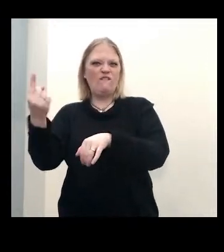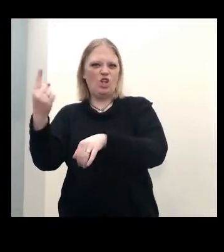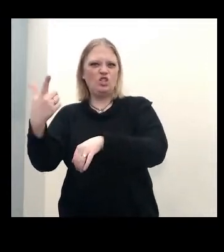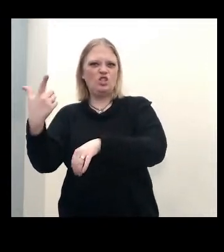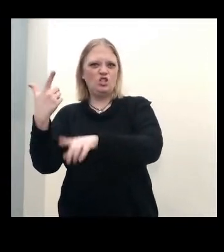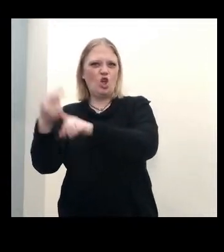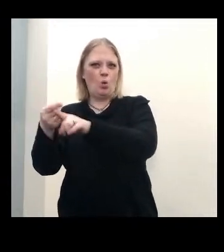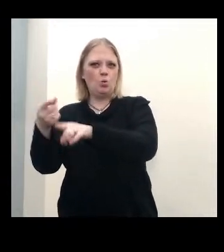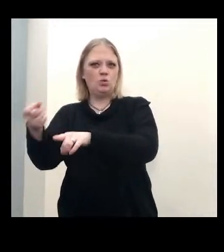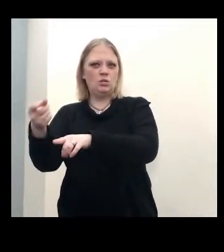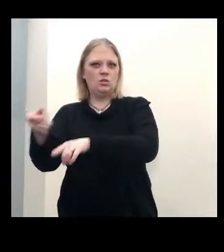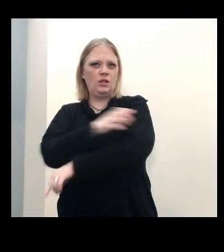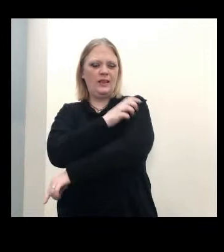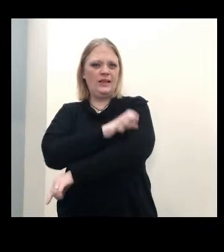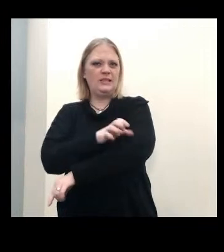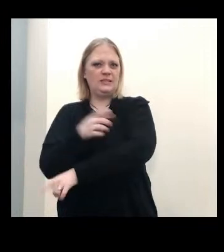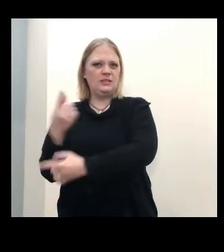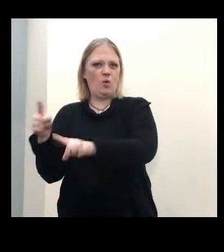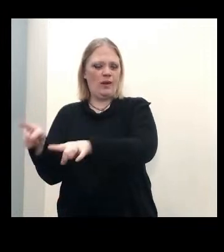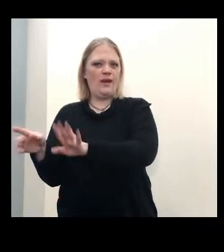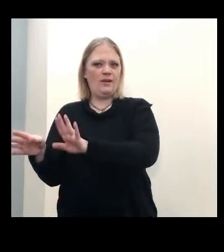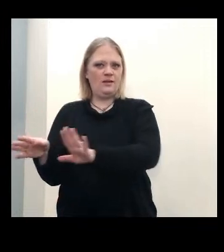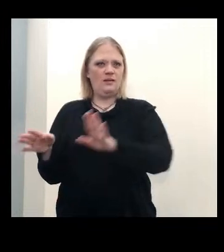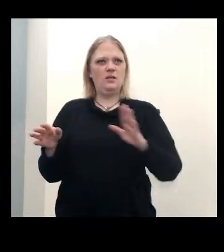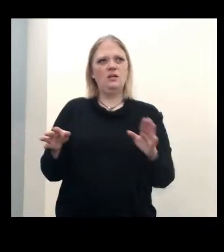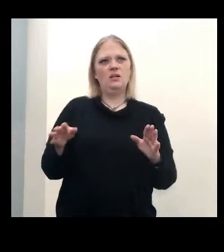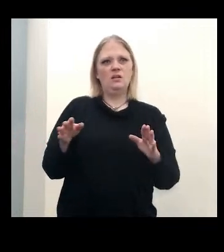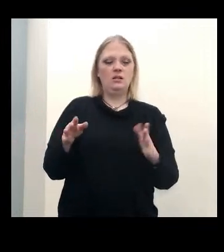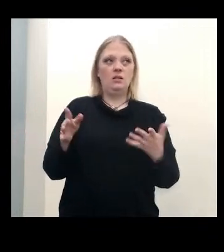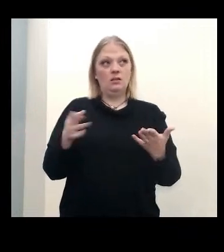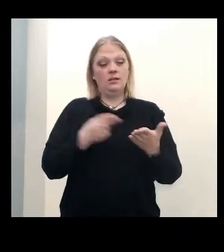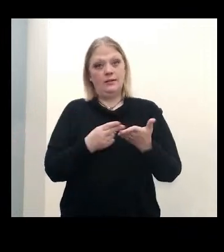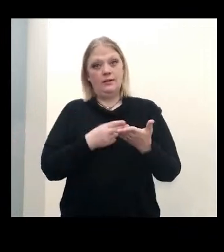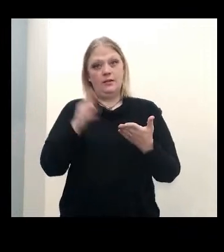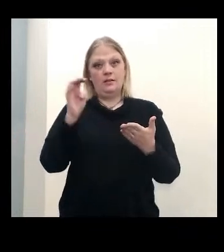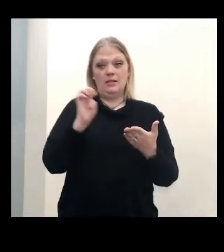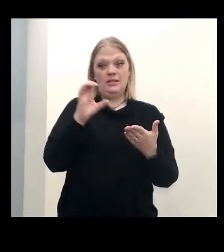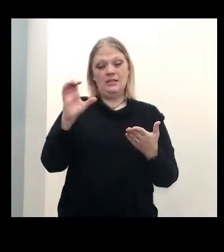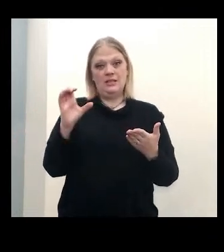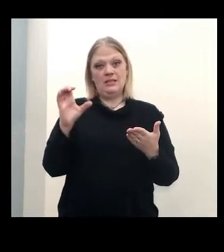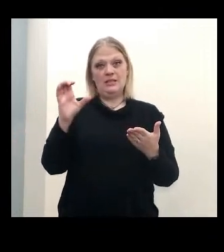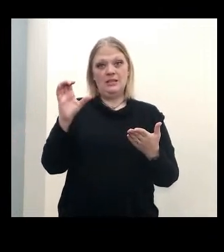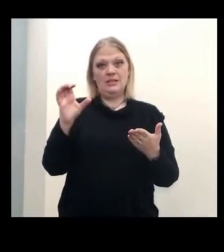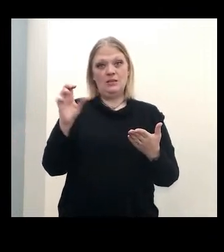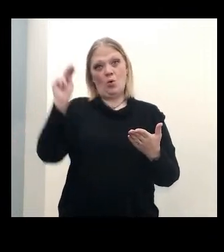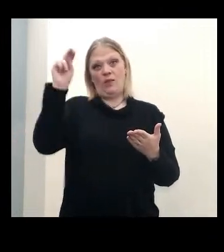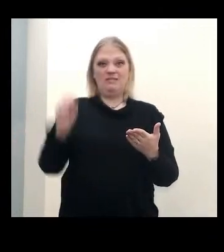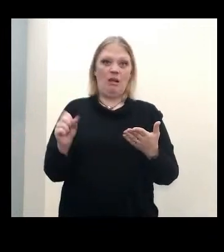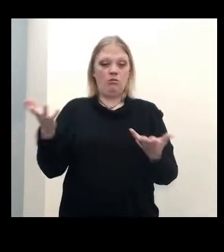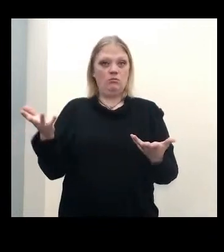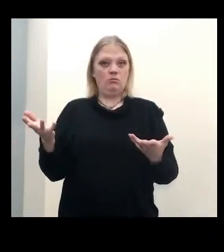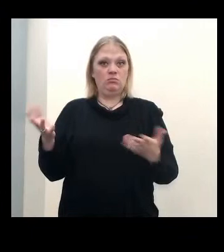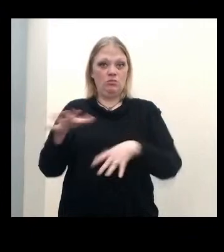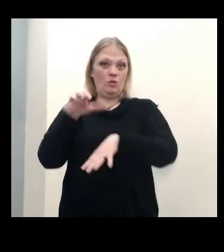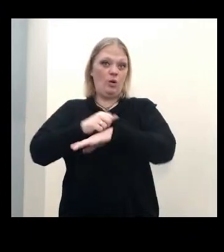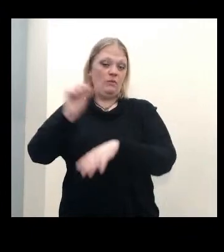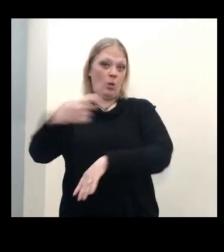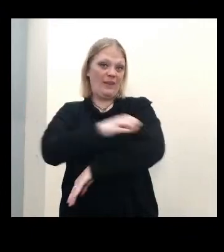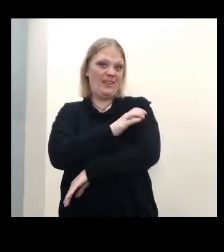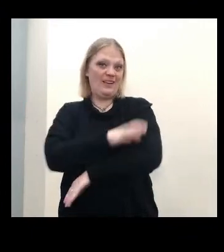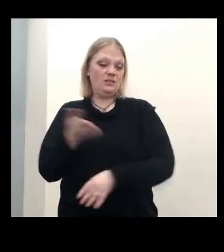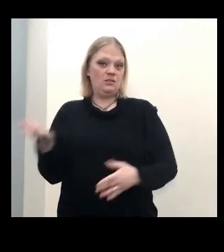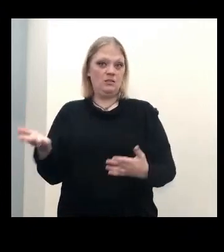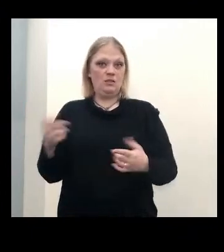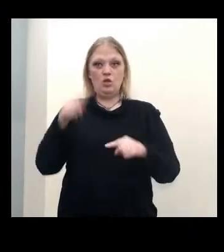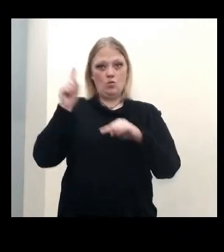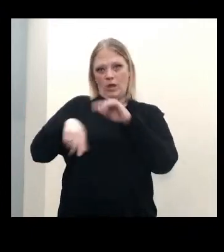have going on at, truthfully, ECC South and ECC North. Those are appointment-only clinics. You